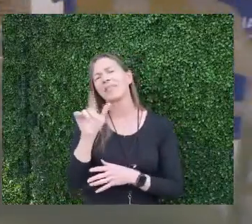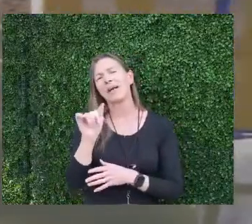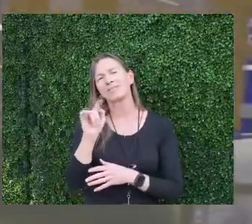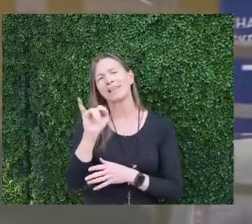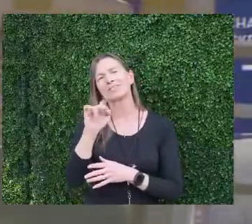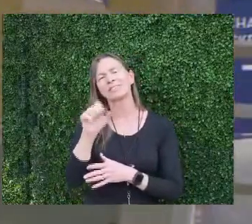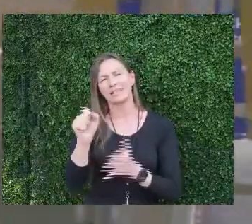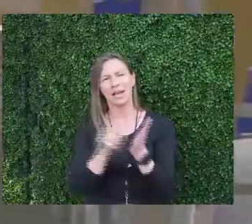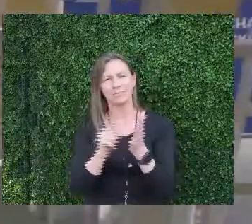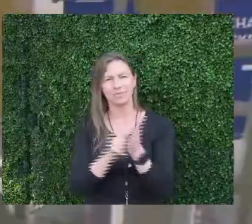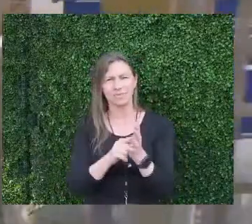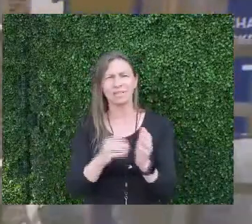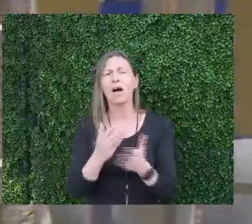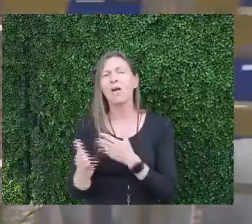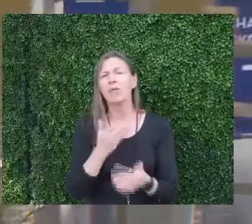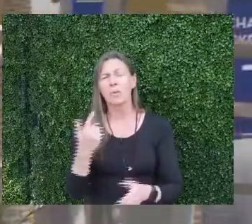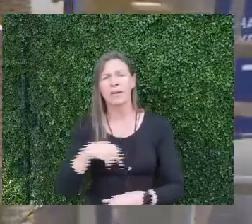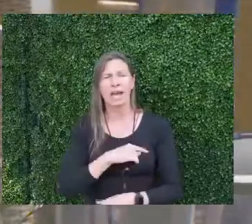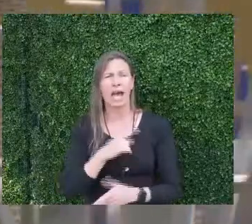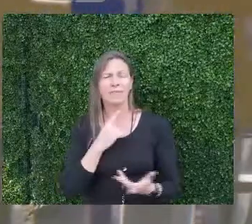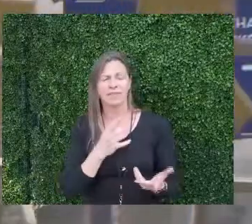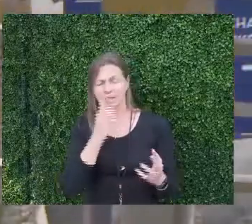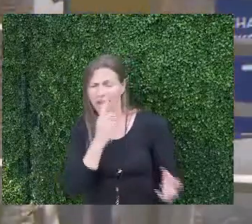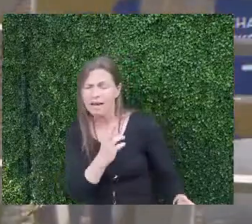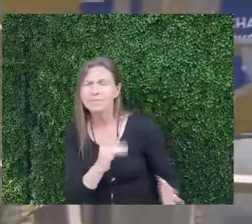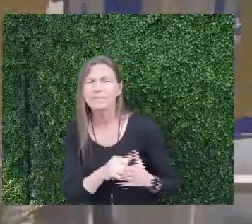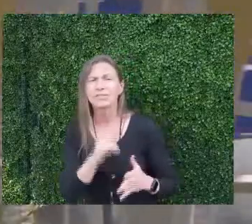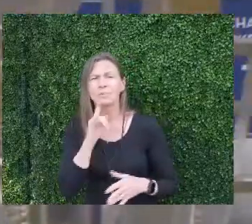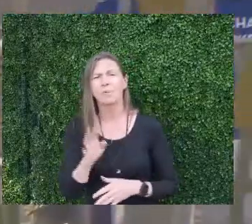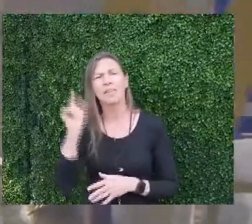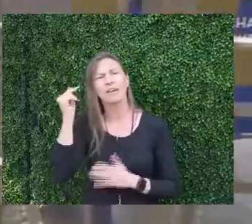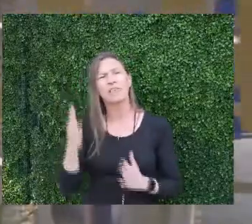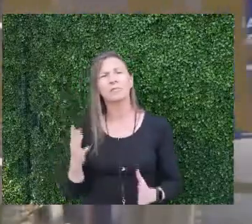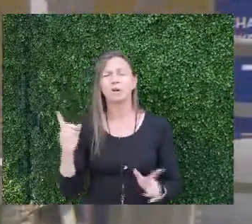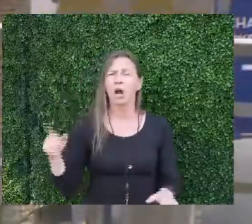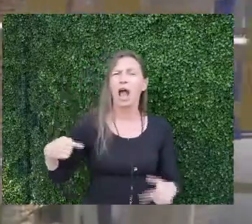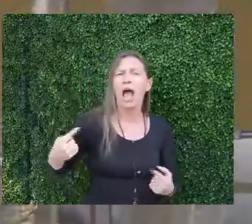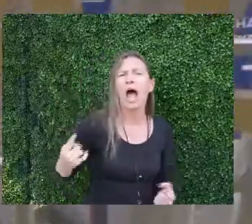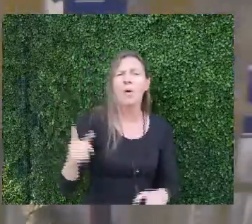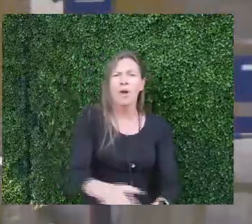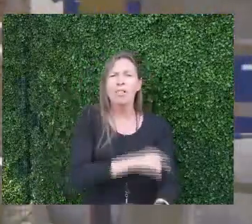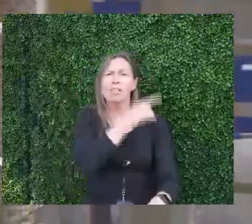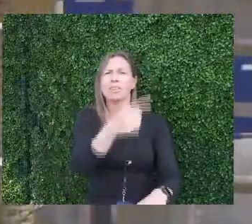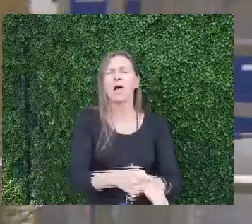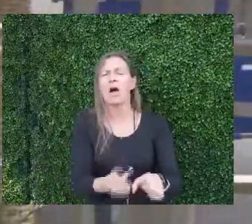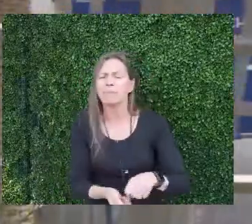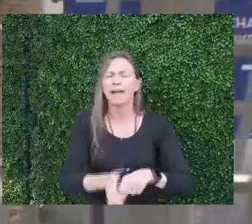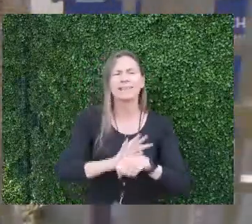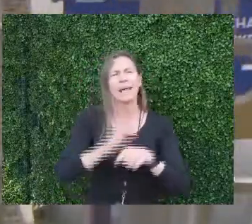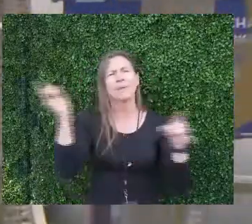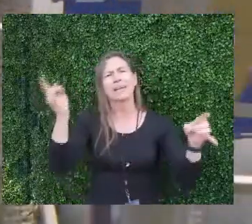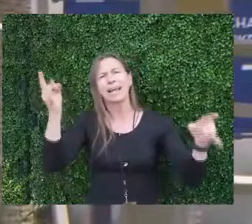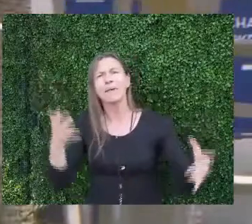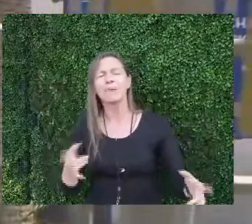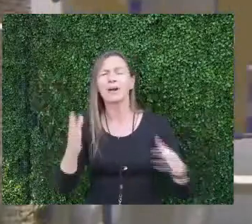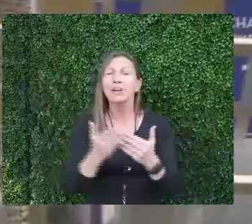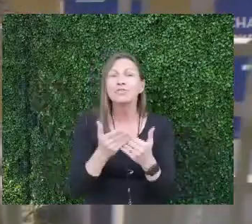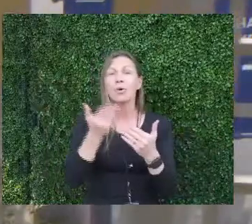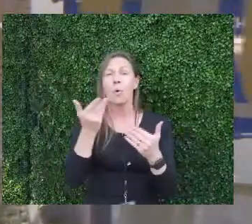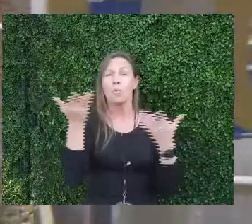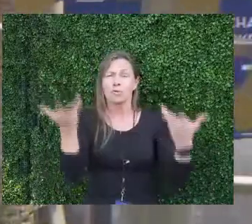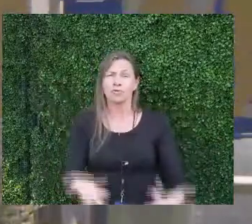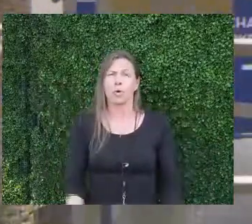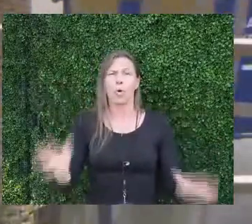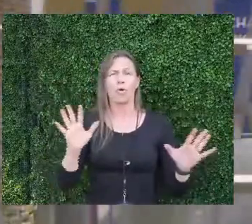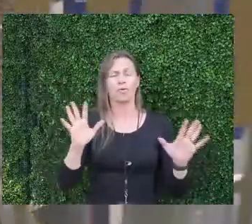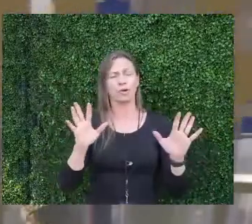the admonition by the governor, our long pandemic nightmare is almost over. Today